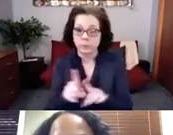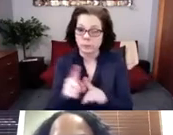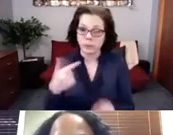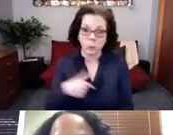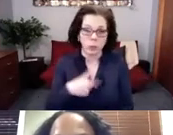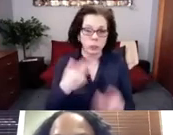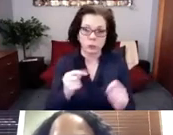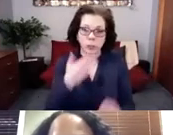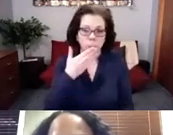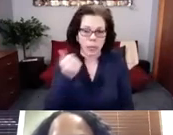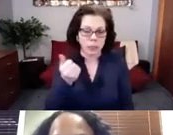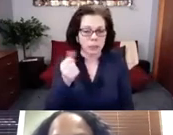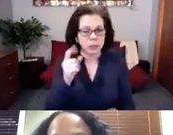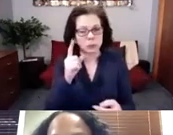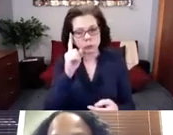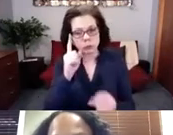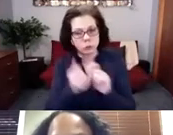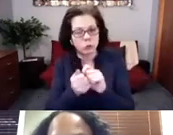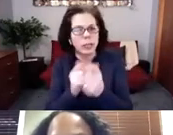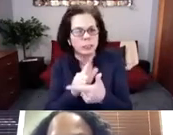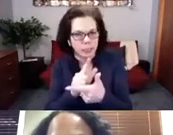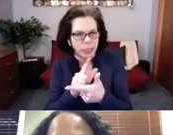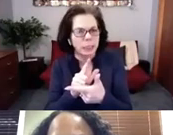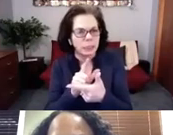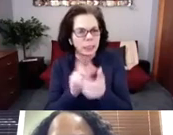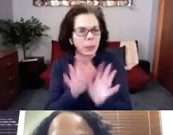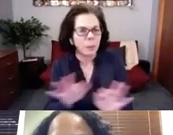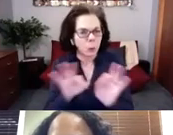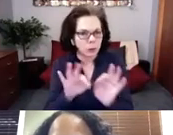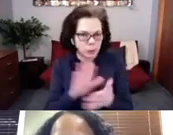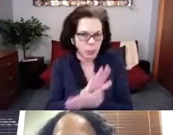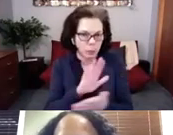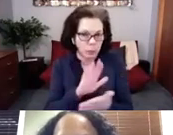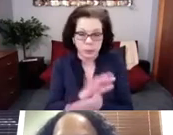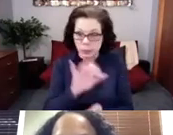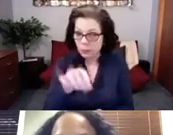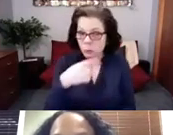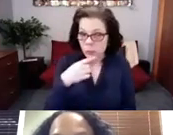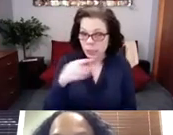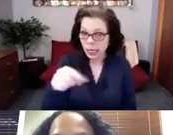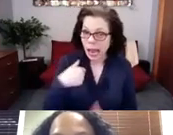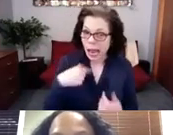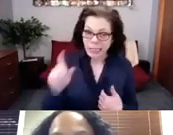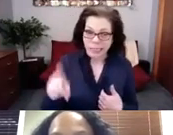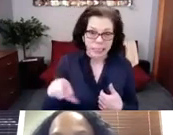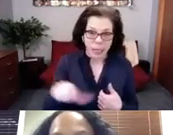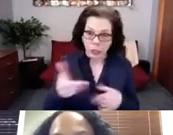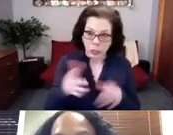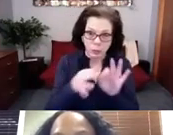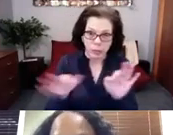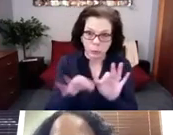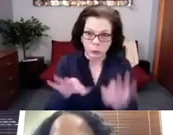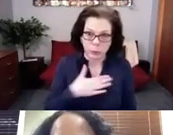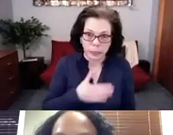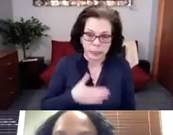to translate key documents. And again, if you've indicated that you want these communications in another language and